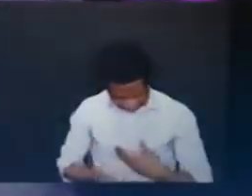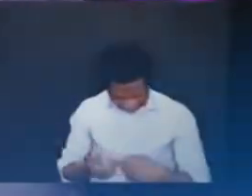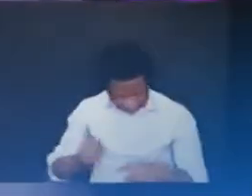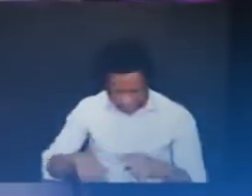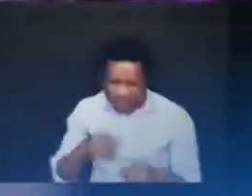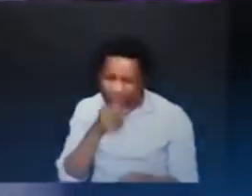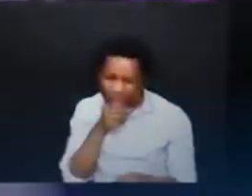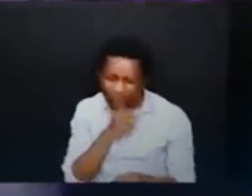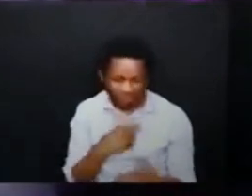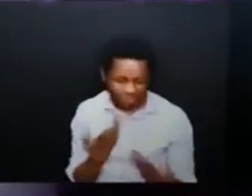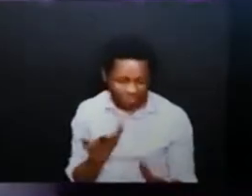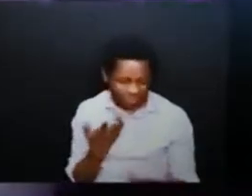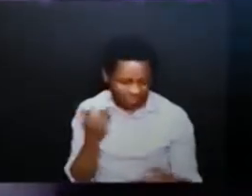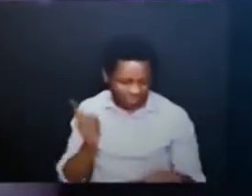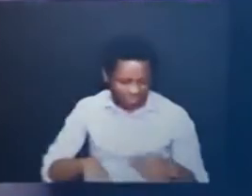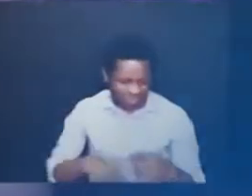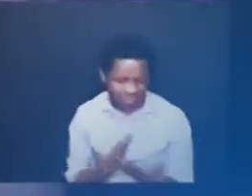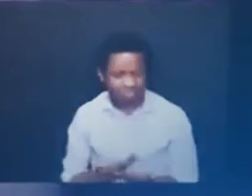also dead.